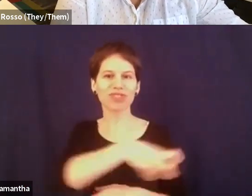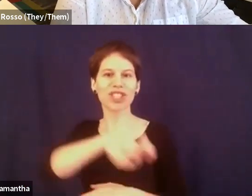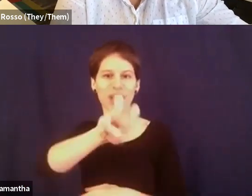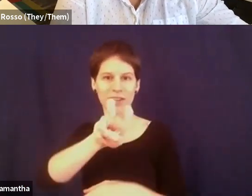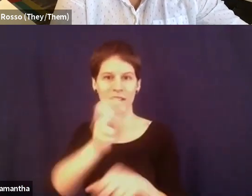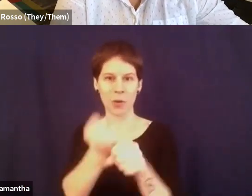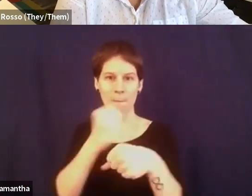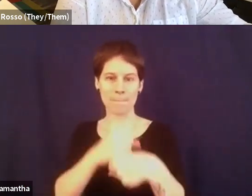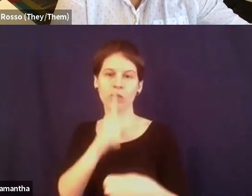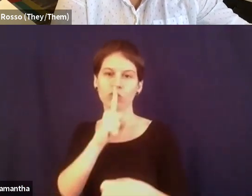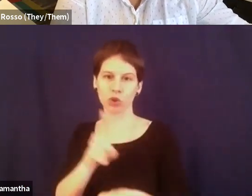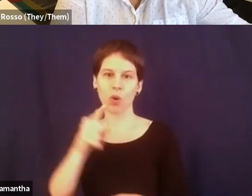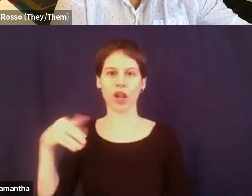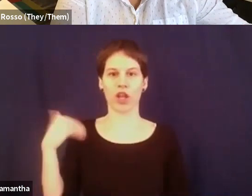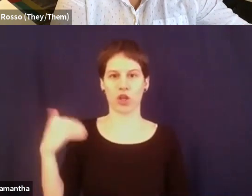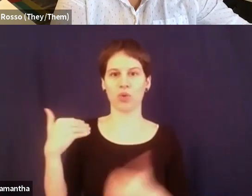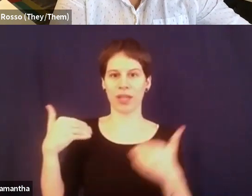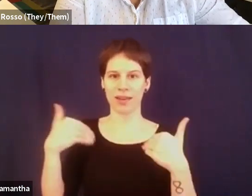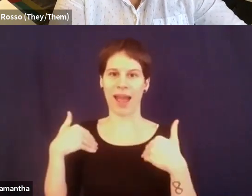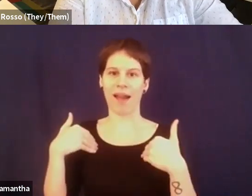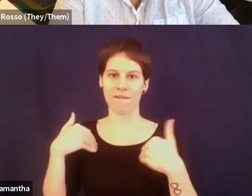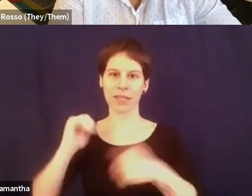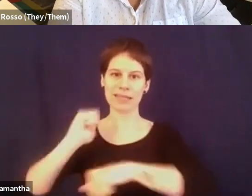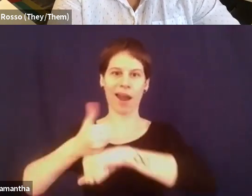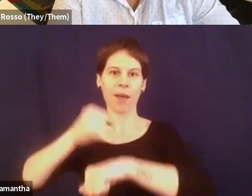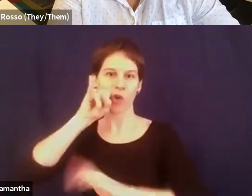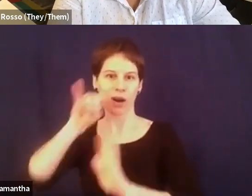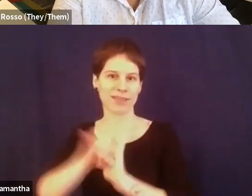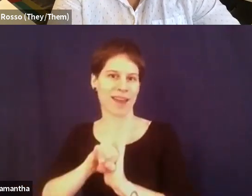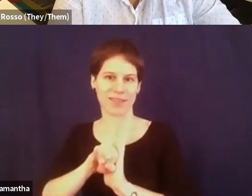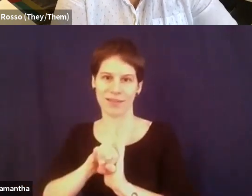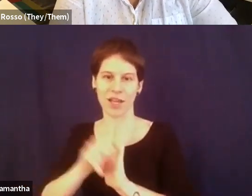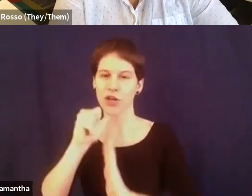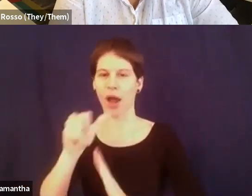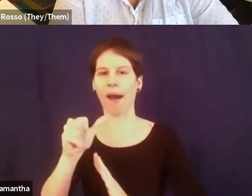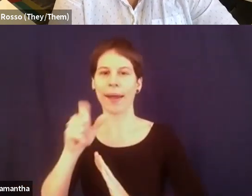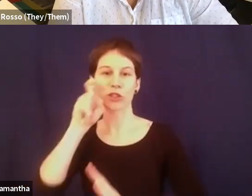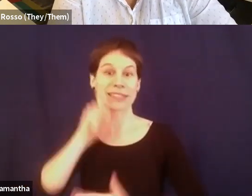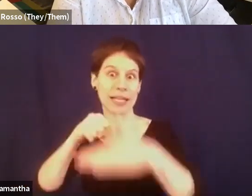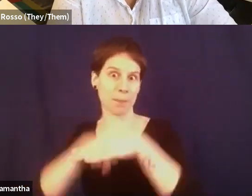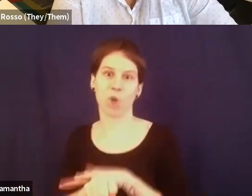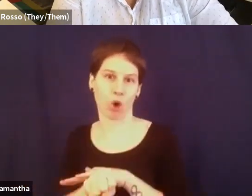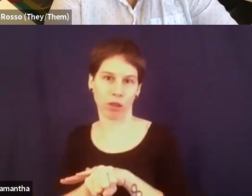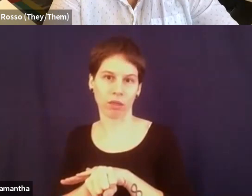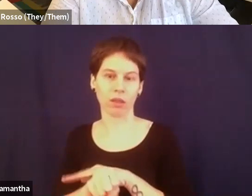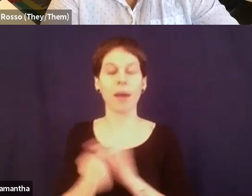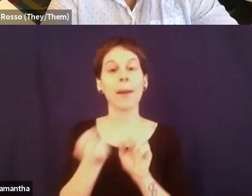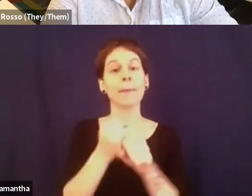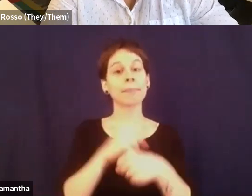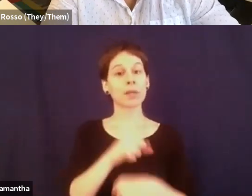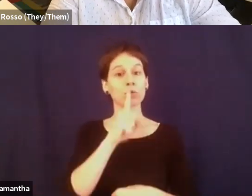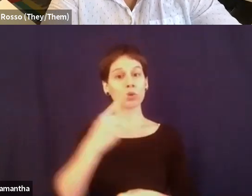on identity and not sex assigned at birth, right? We need to make sure that we are working in mental